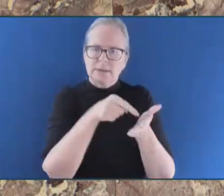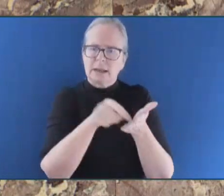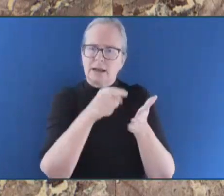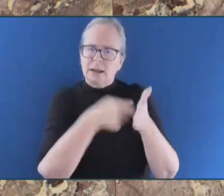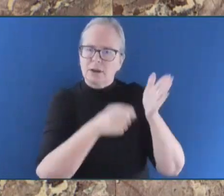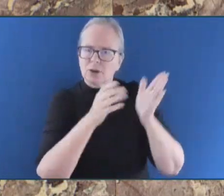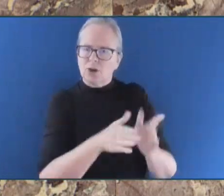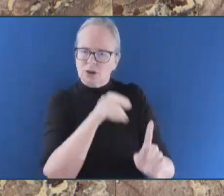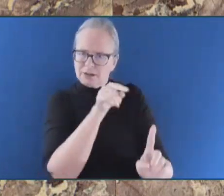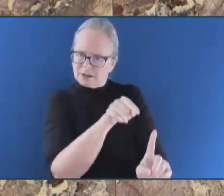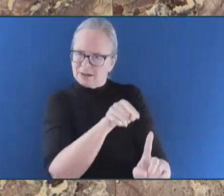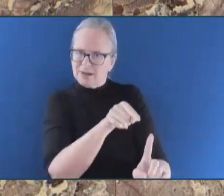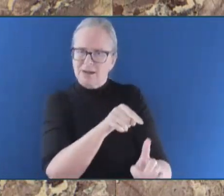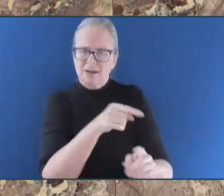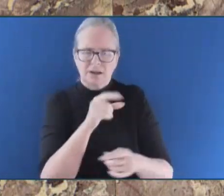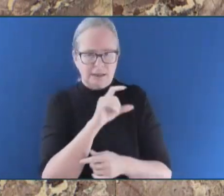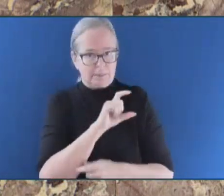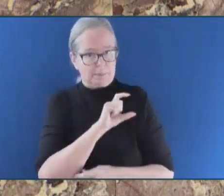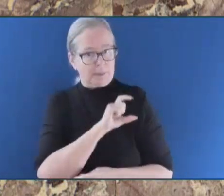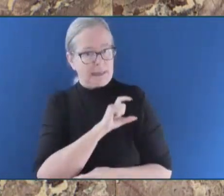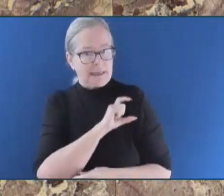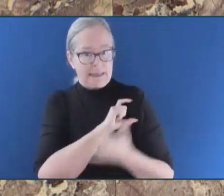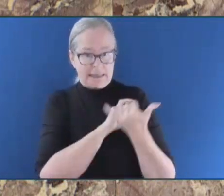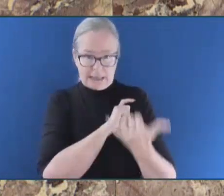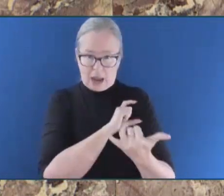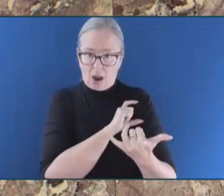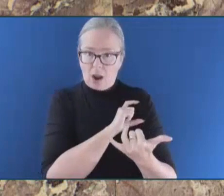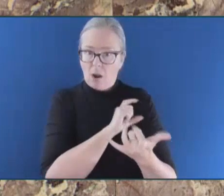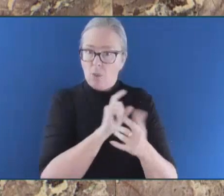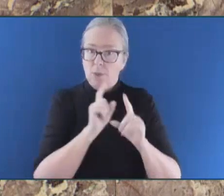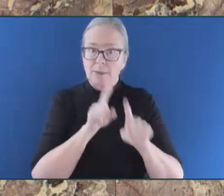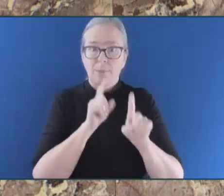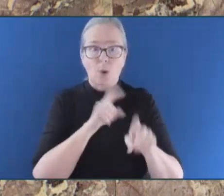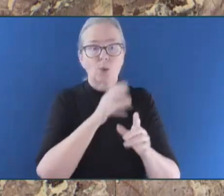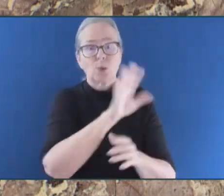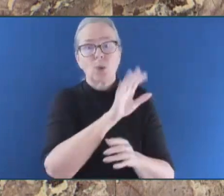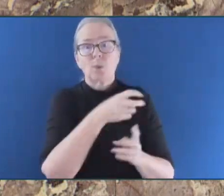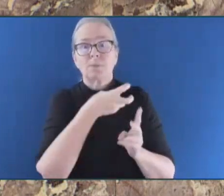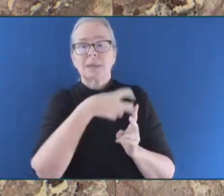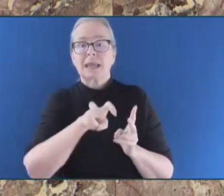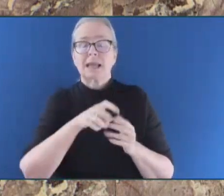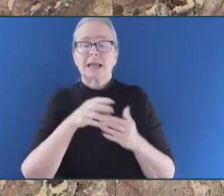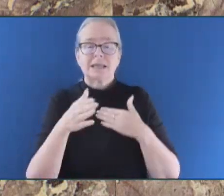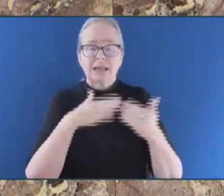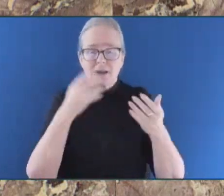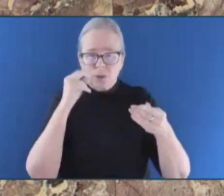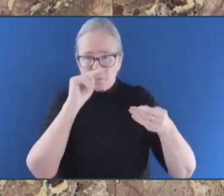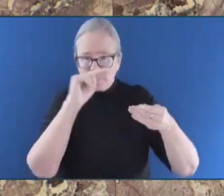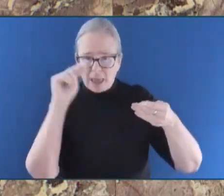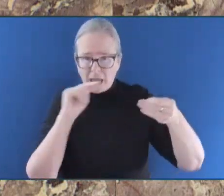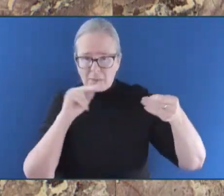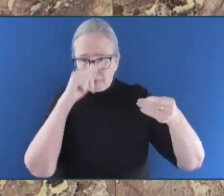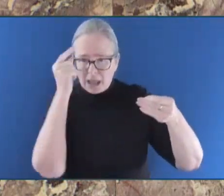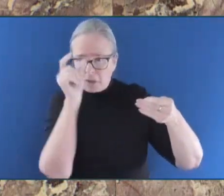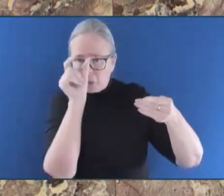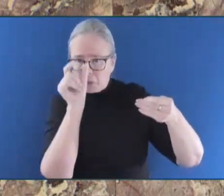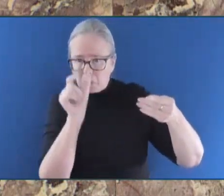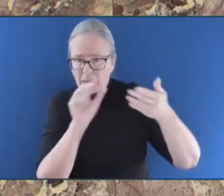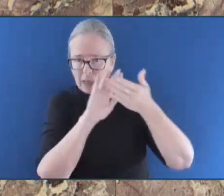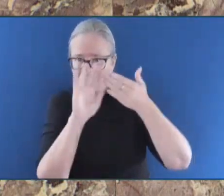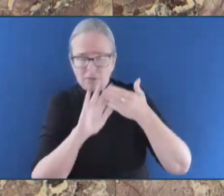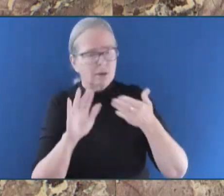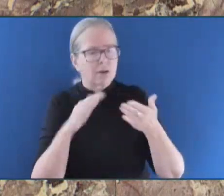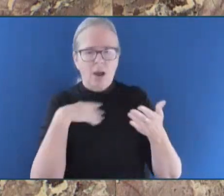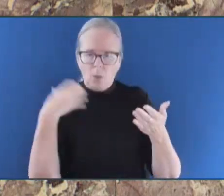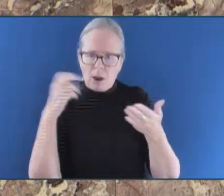transition instead of hiding behind 500 pages of redacted policing report. Will the Premier release the report, the full